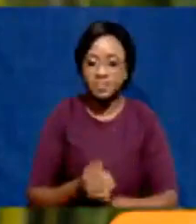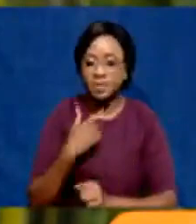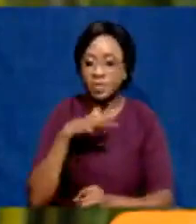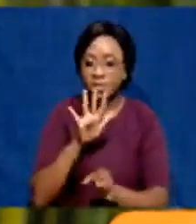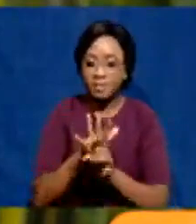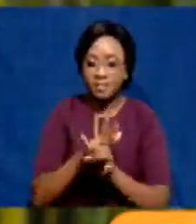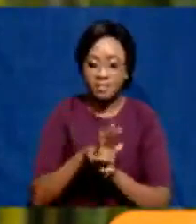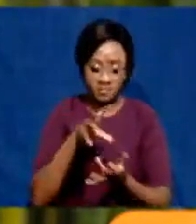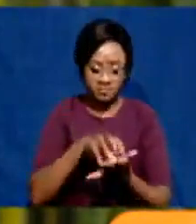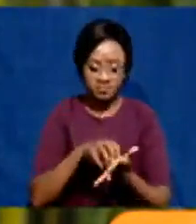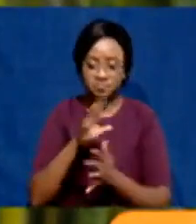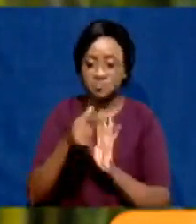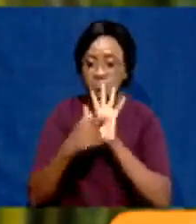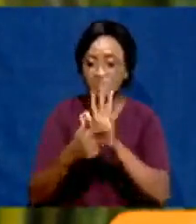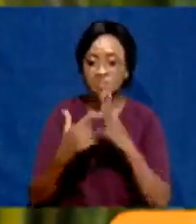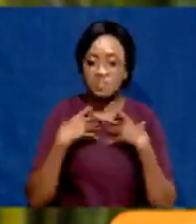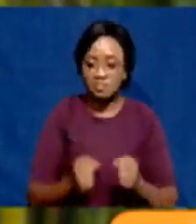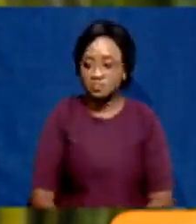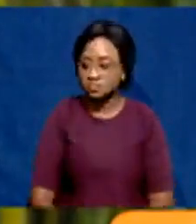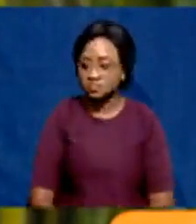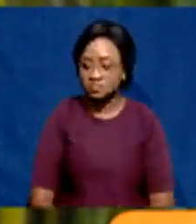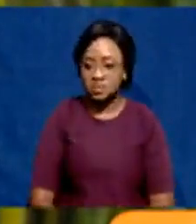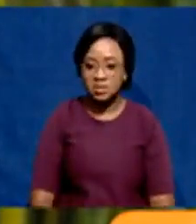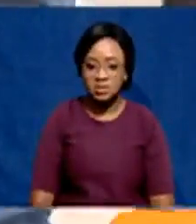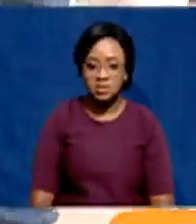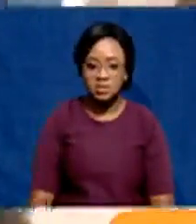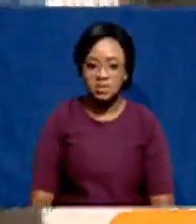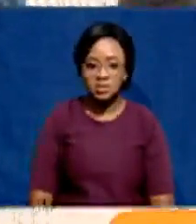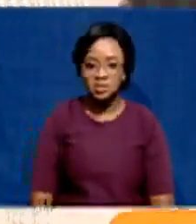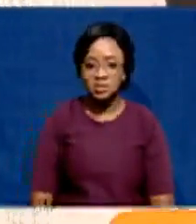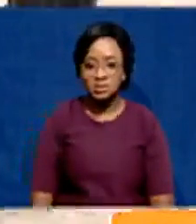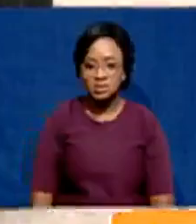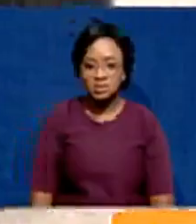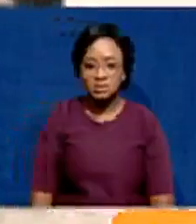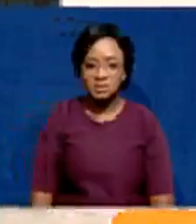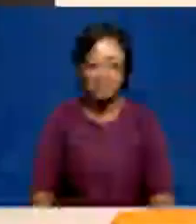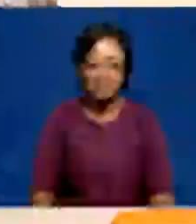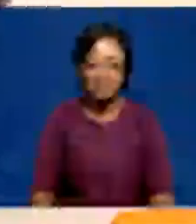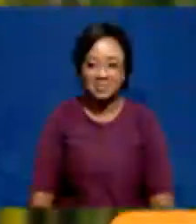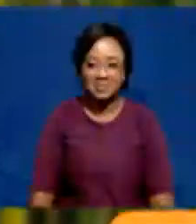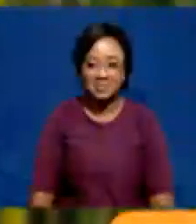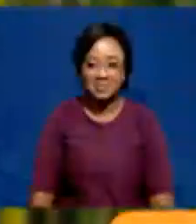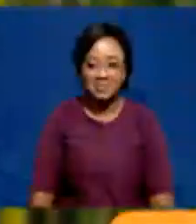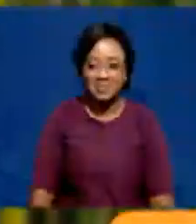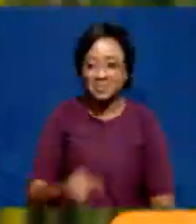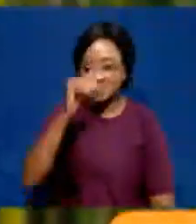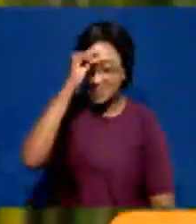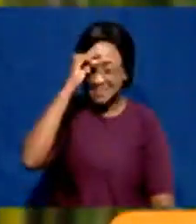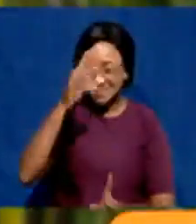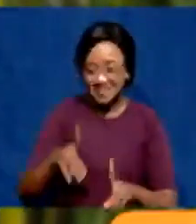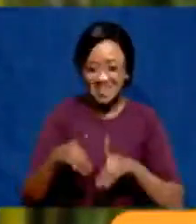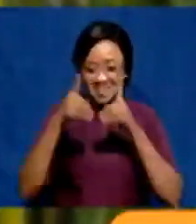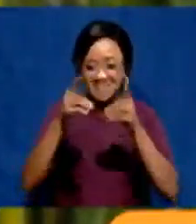use cases, from health to education to agriculture to government and government delivery